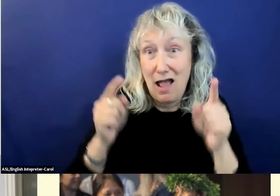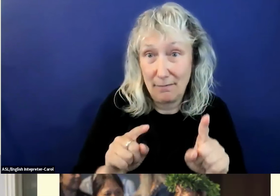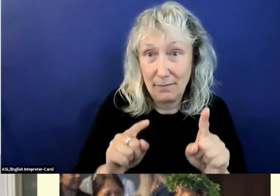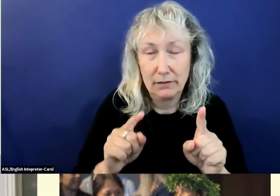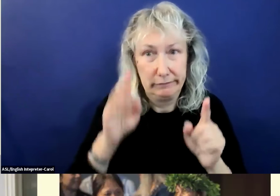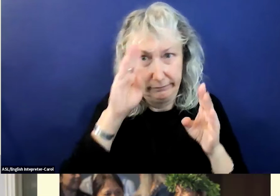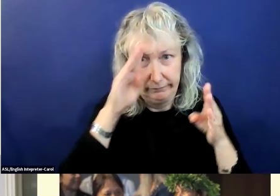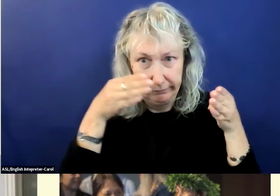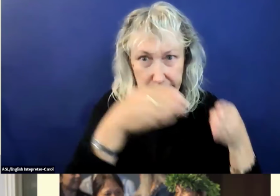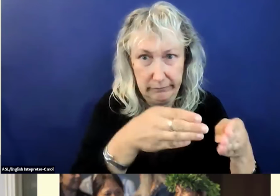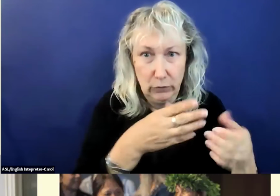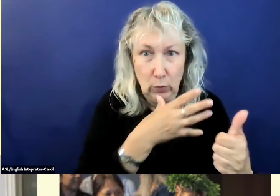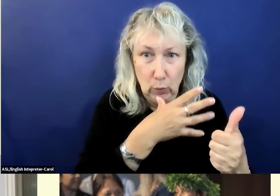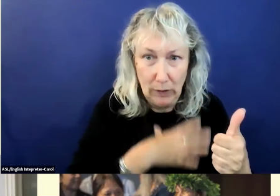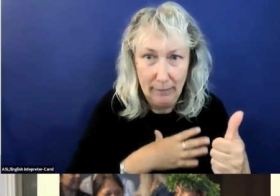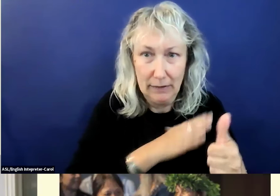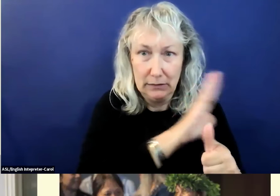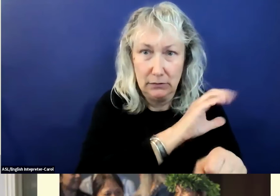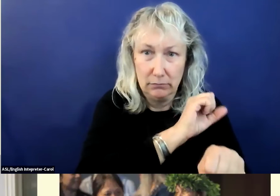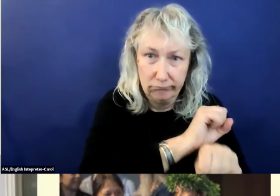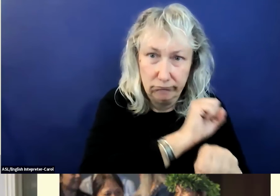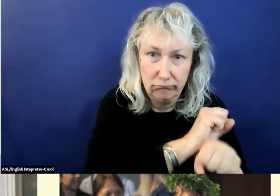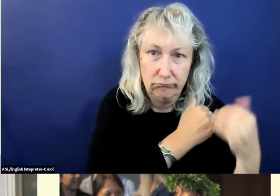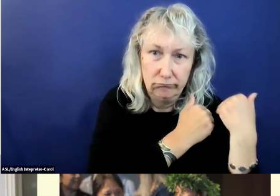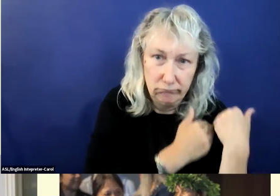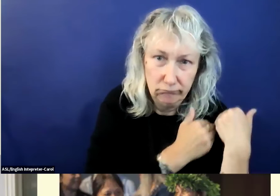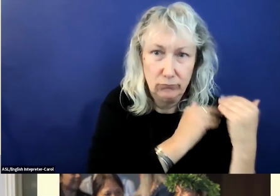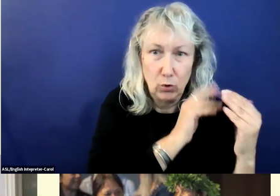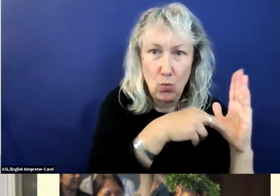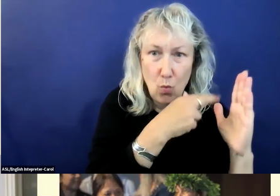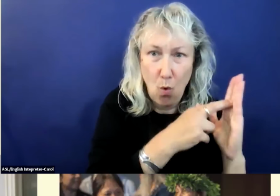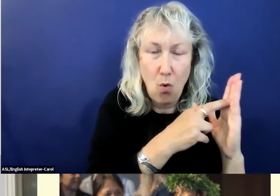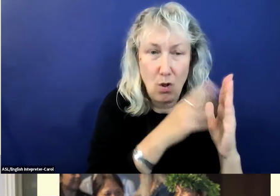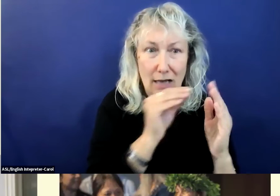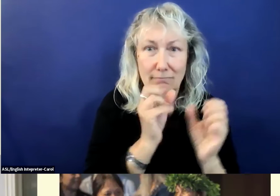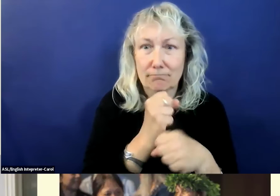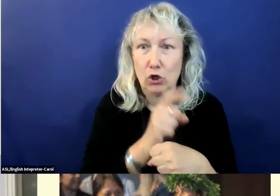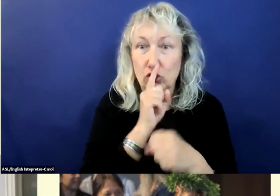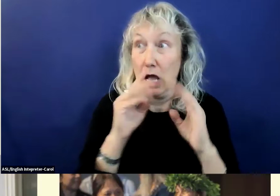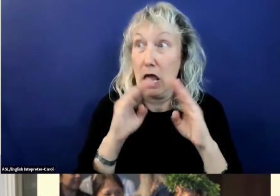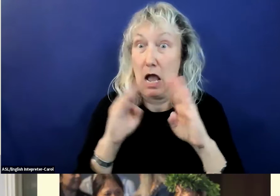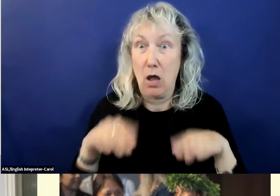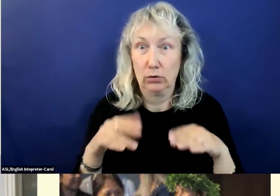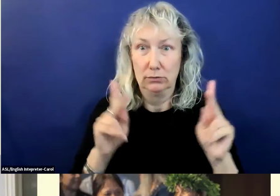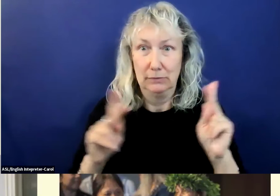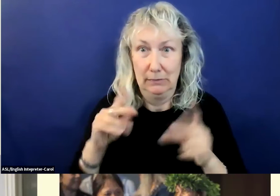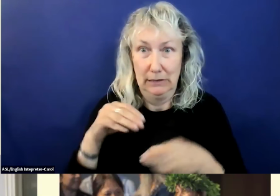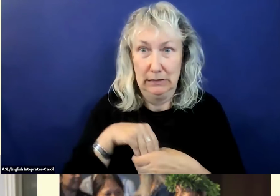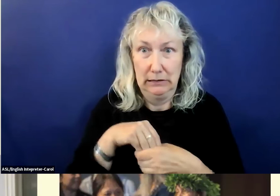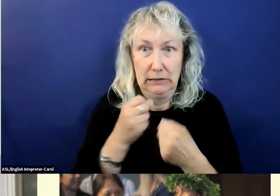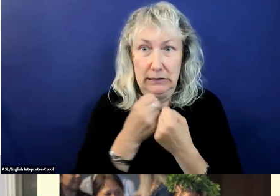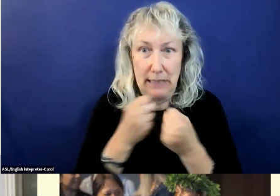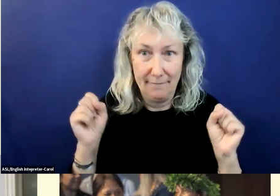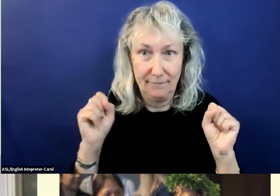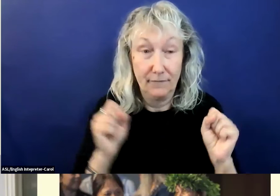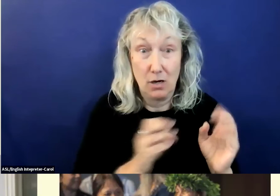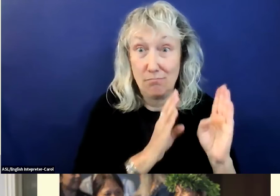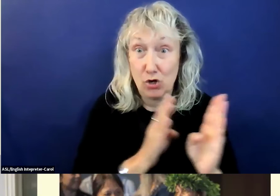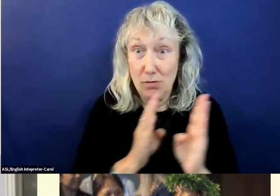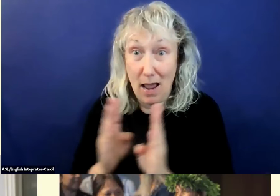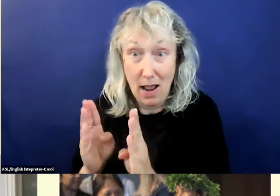women, crucial role and managing household safety. So with preparedness, on this one, we did